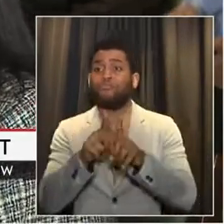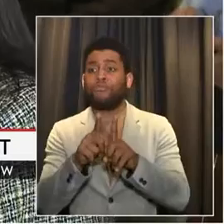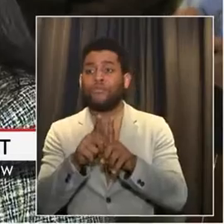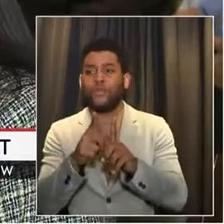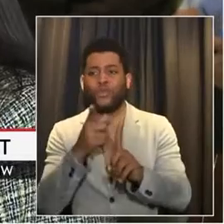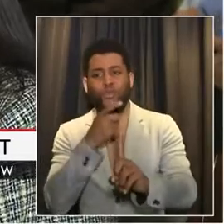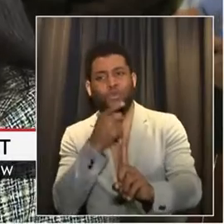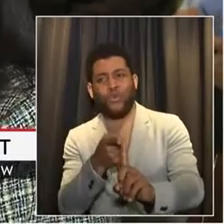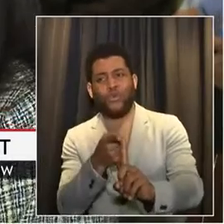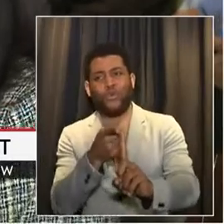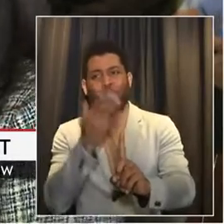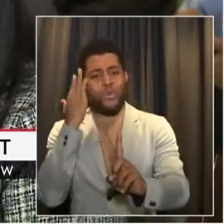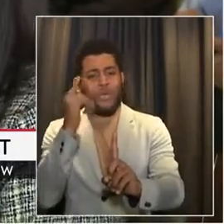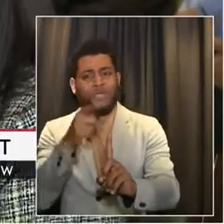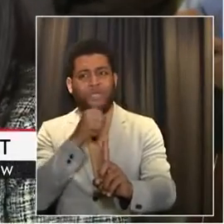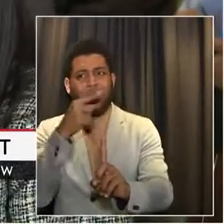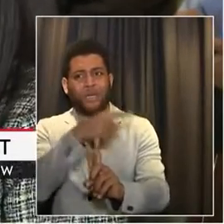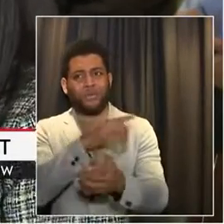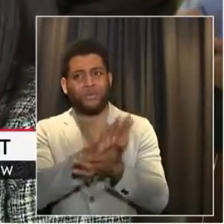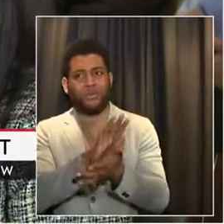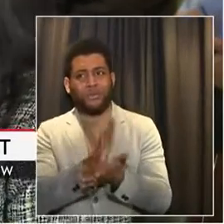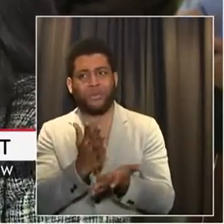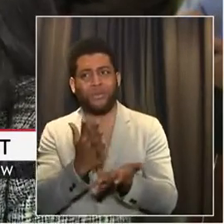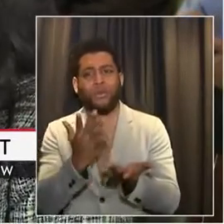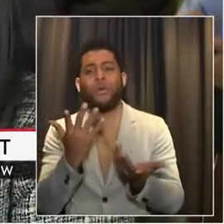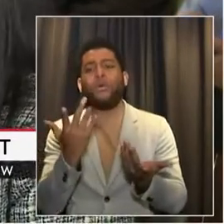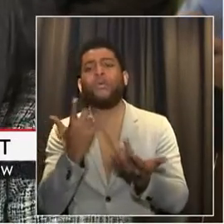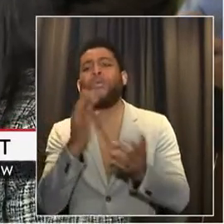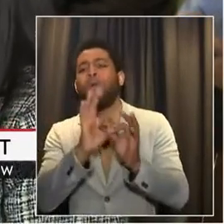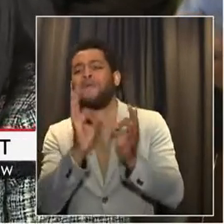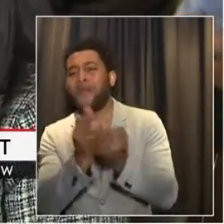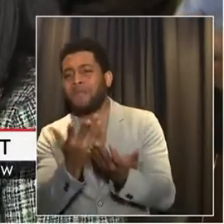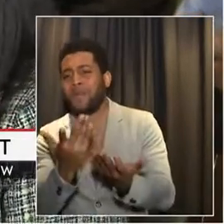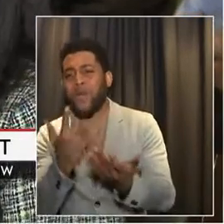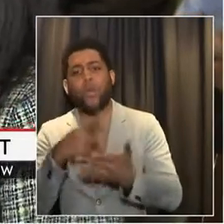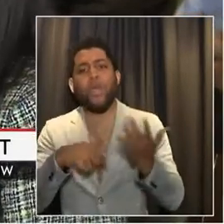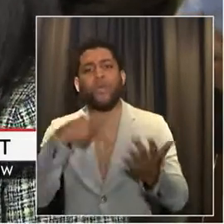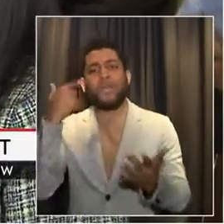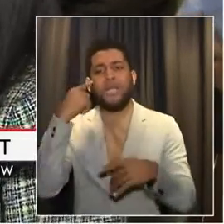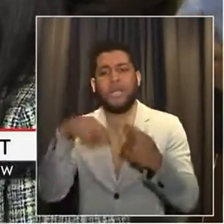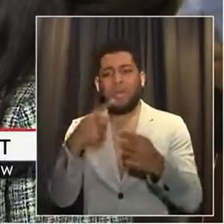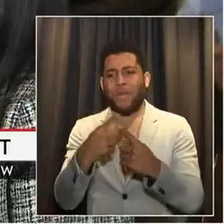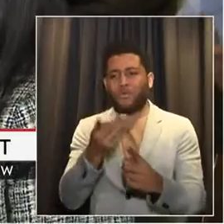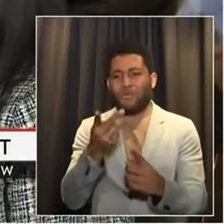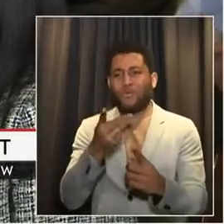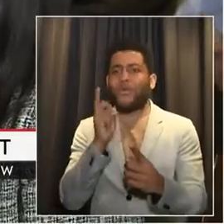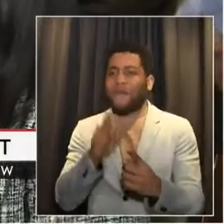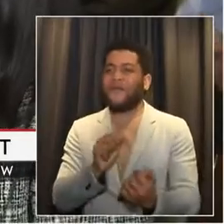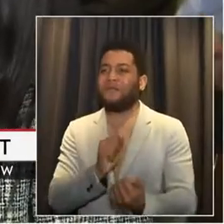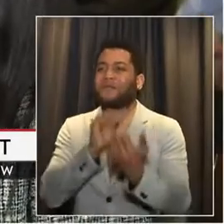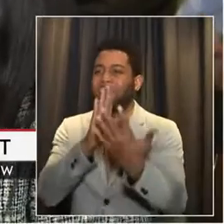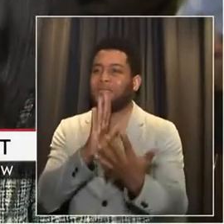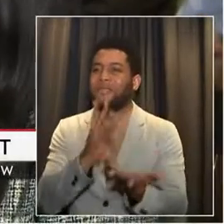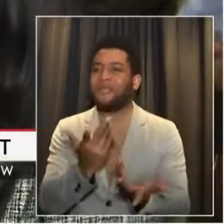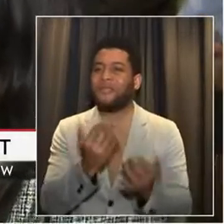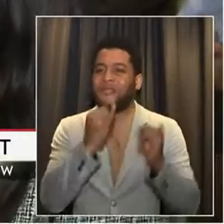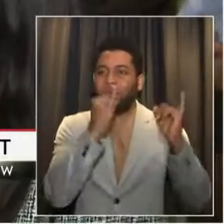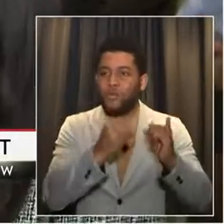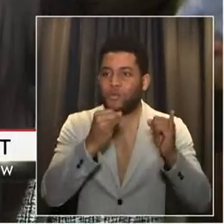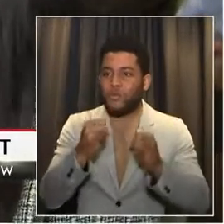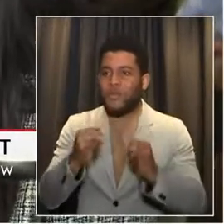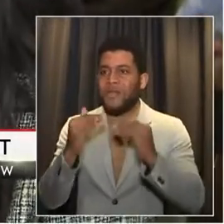What do we know about them? And how can we make sure that we're addressing those in a real individual level? And that is how we'll build out our system around